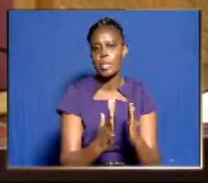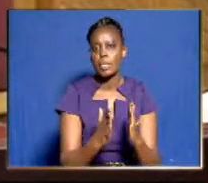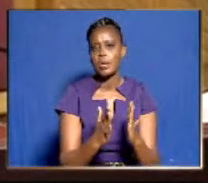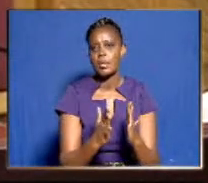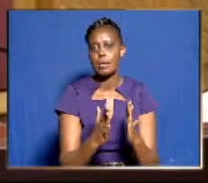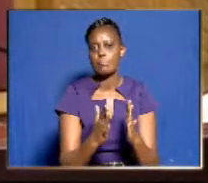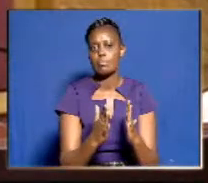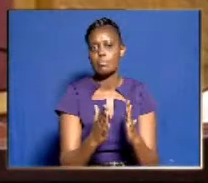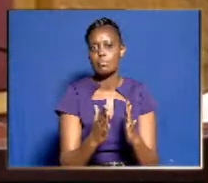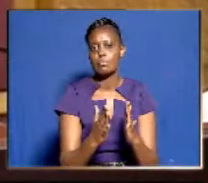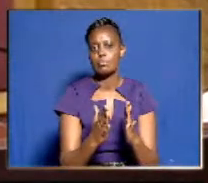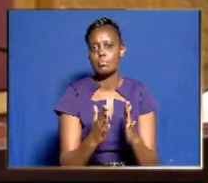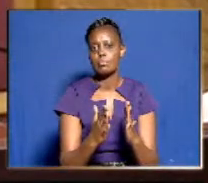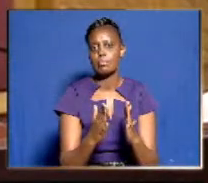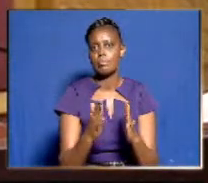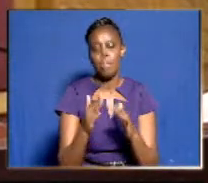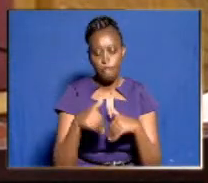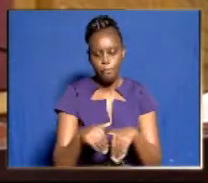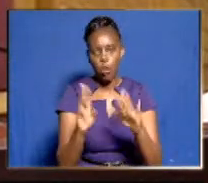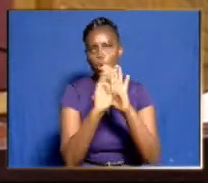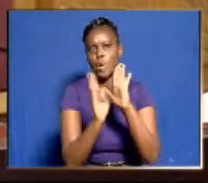Yeah, this is and not observing